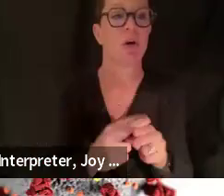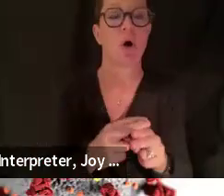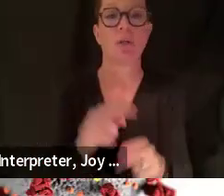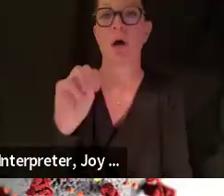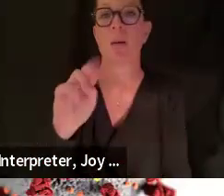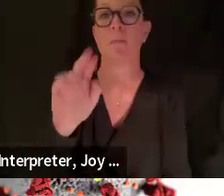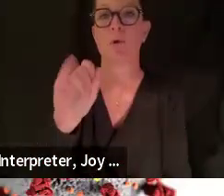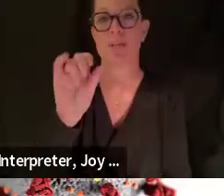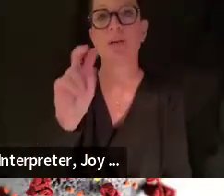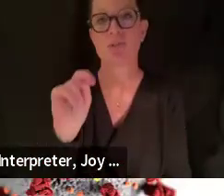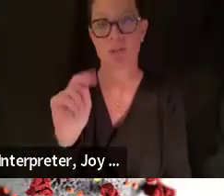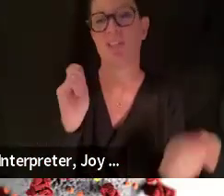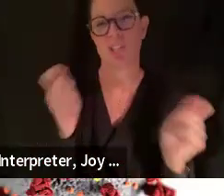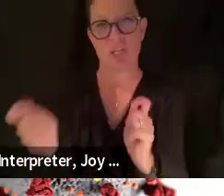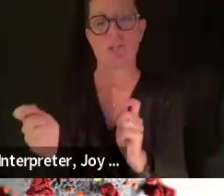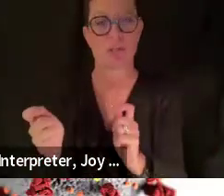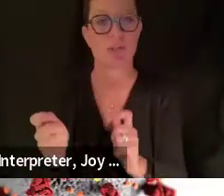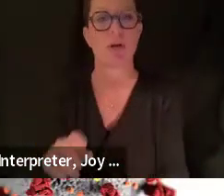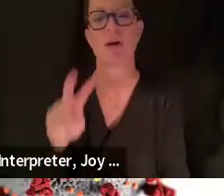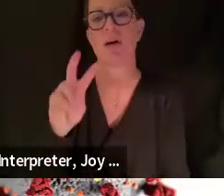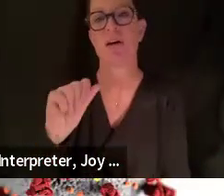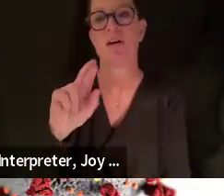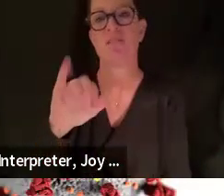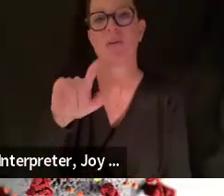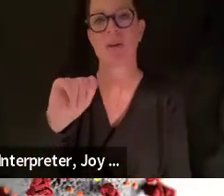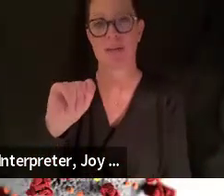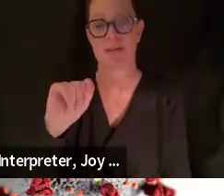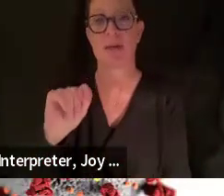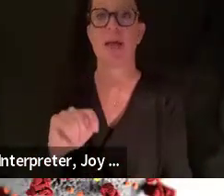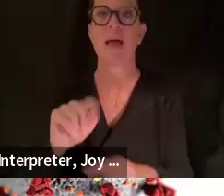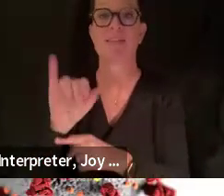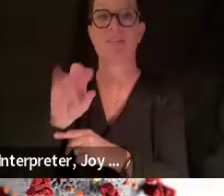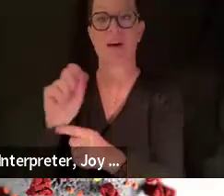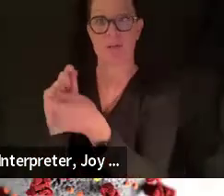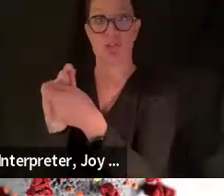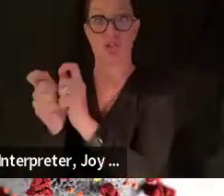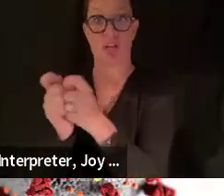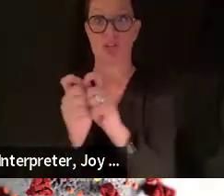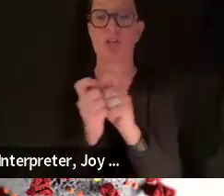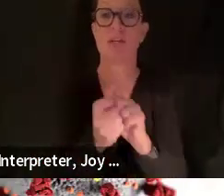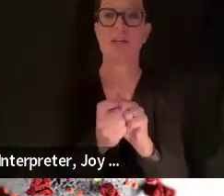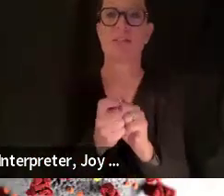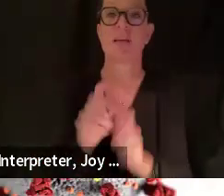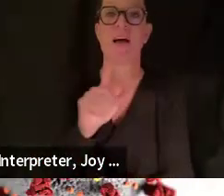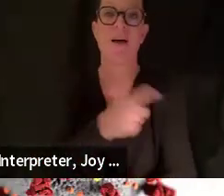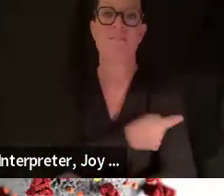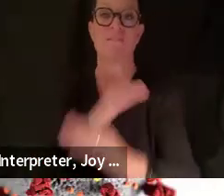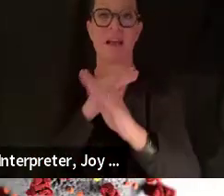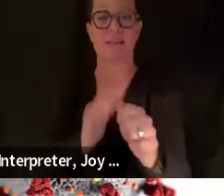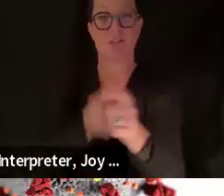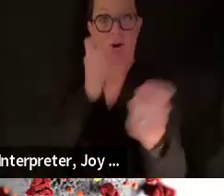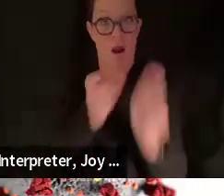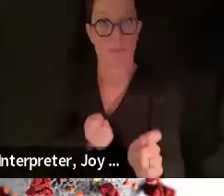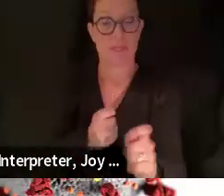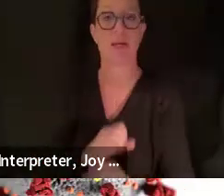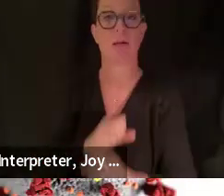mutated. These are called variants. As the virus mutates or changes, vaccines are updated to protect